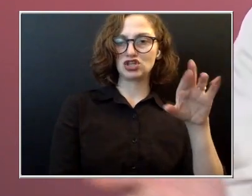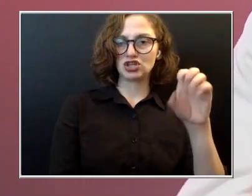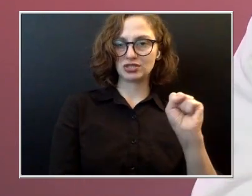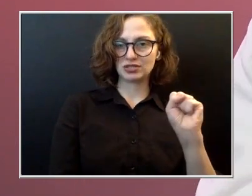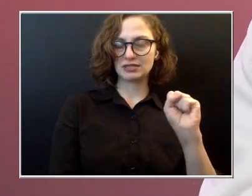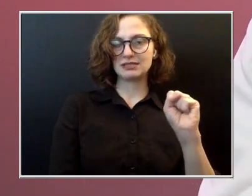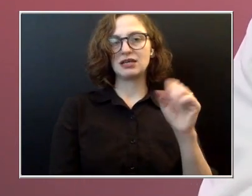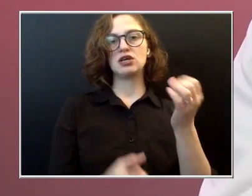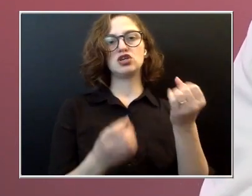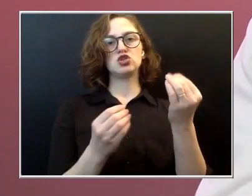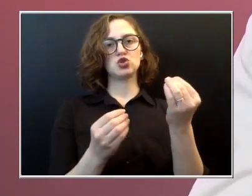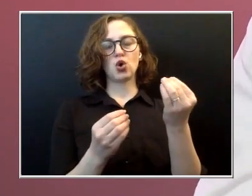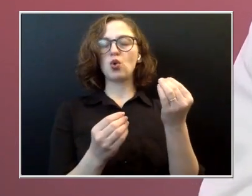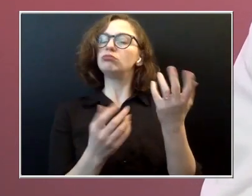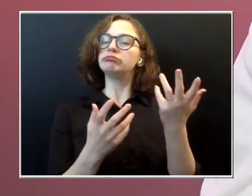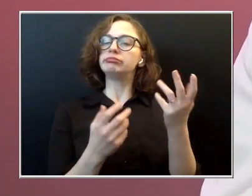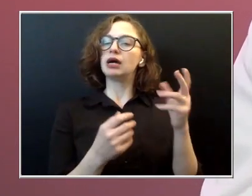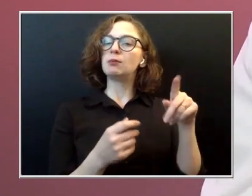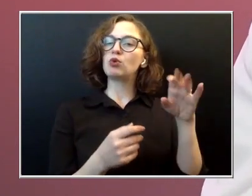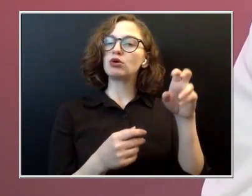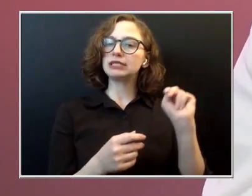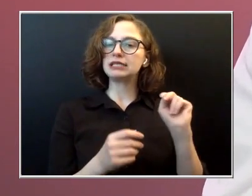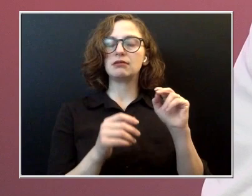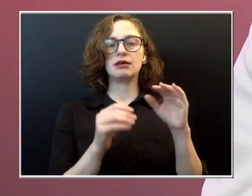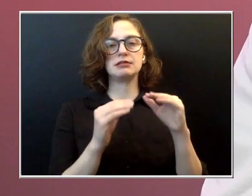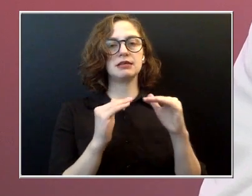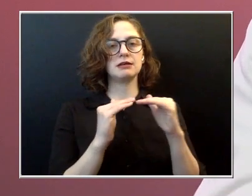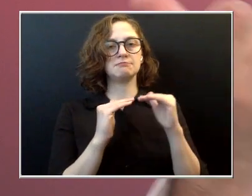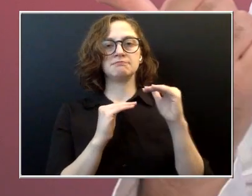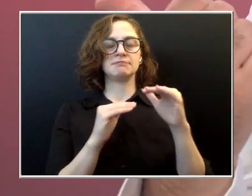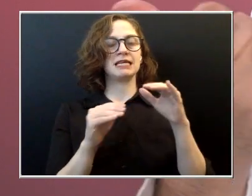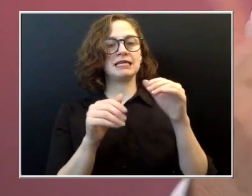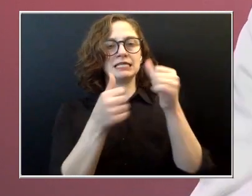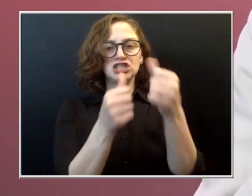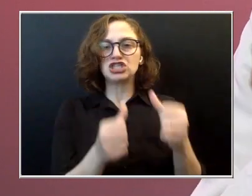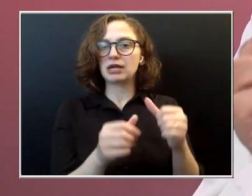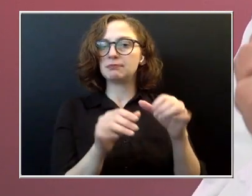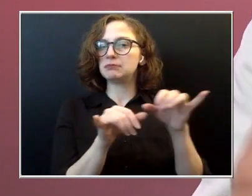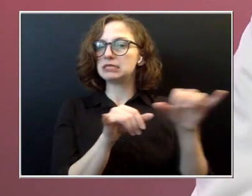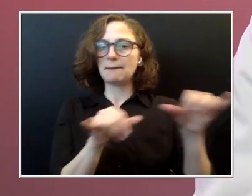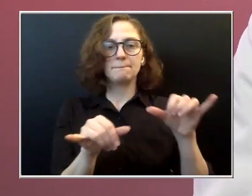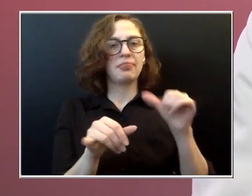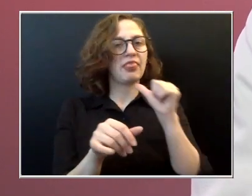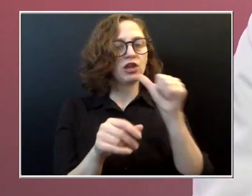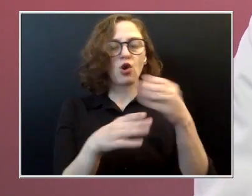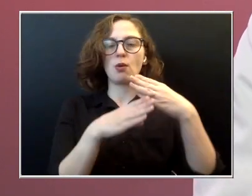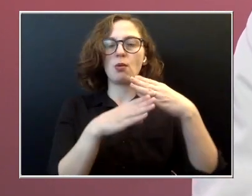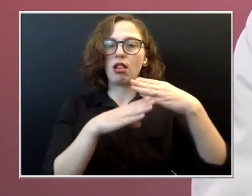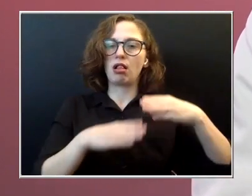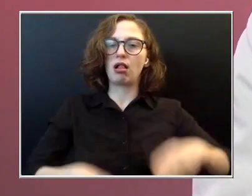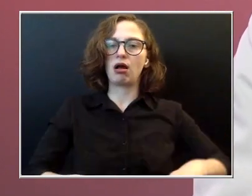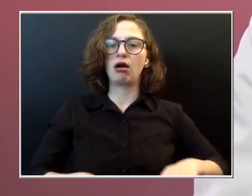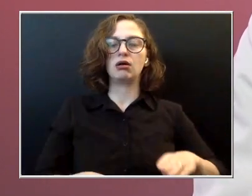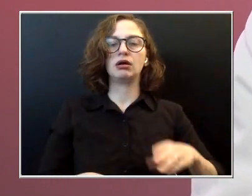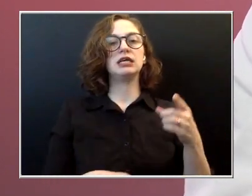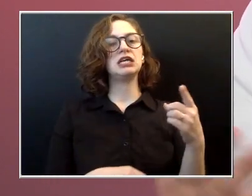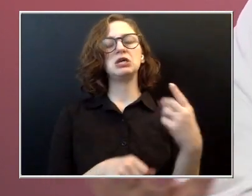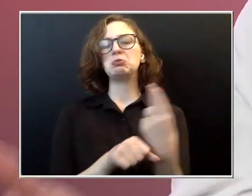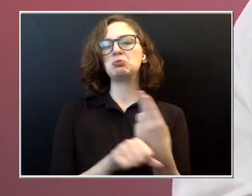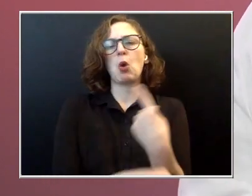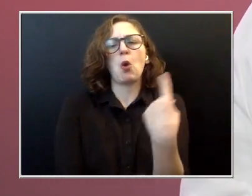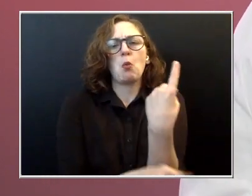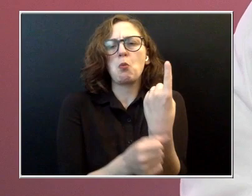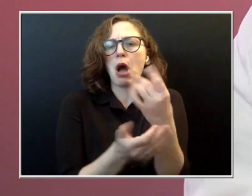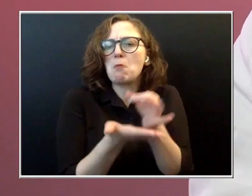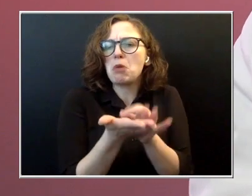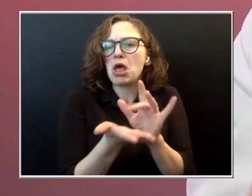it's excreted by the kidneys. These meds stabilize the protein. He's right now on one simple pill, very few side effects. And